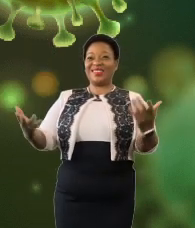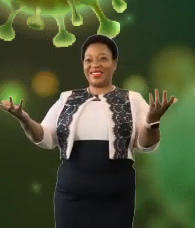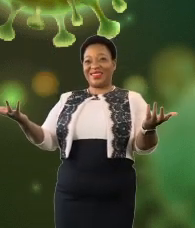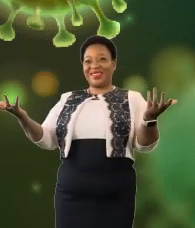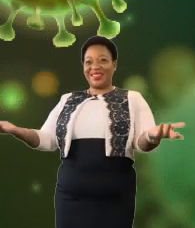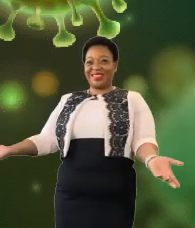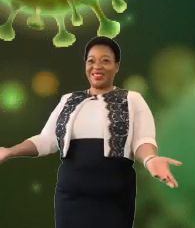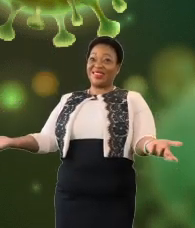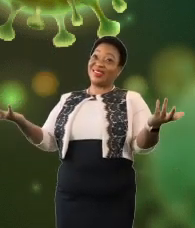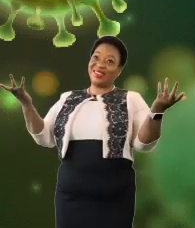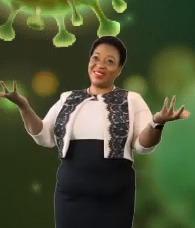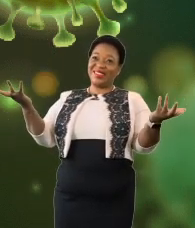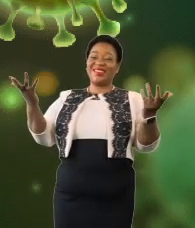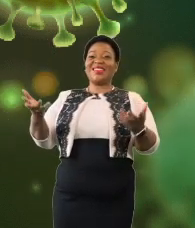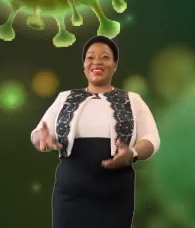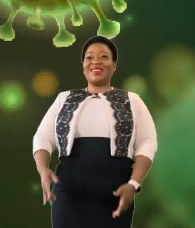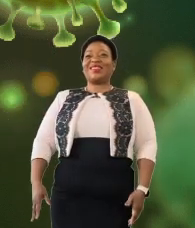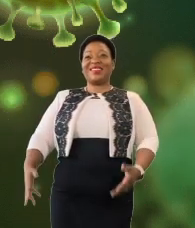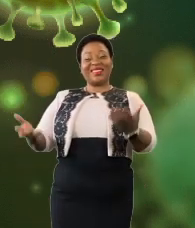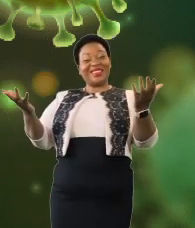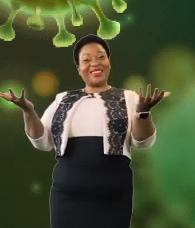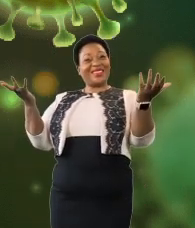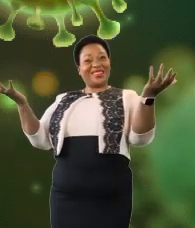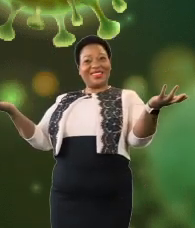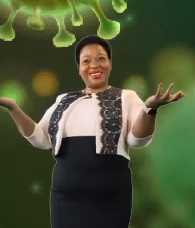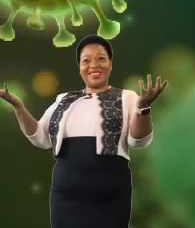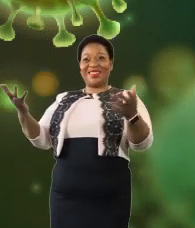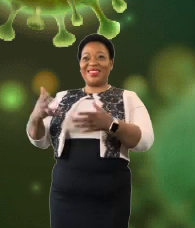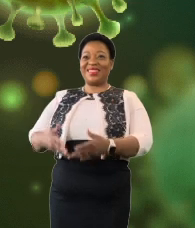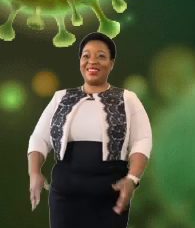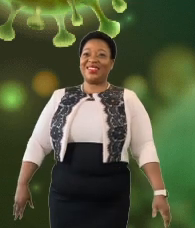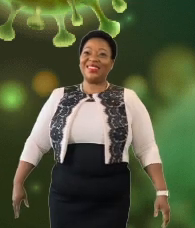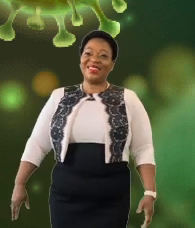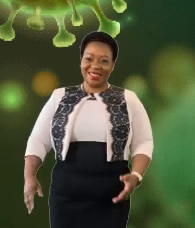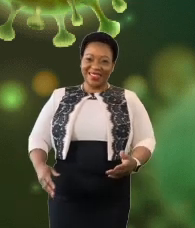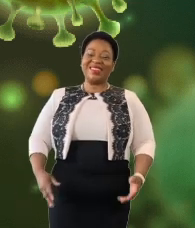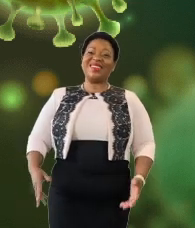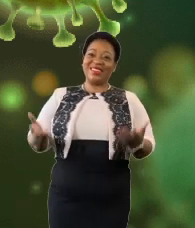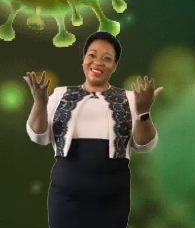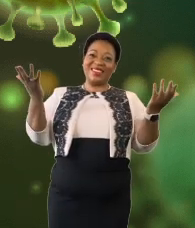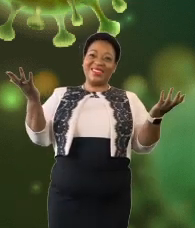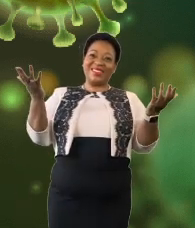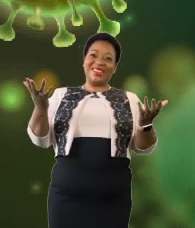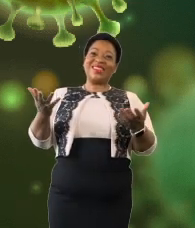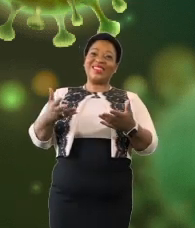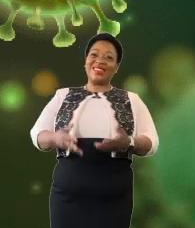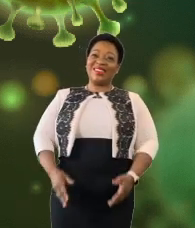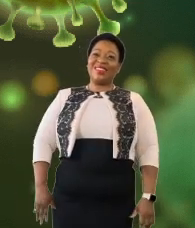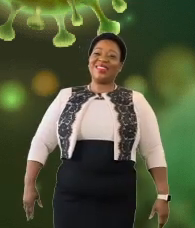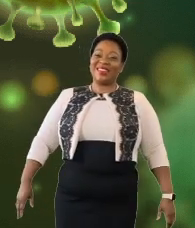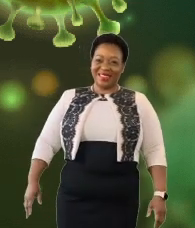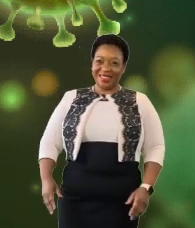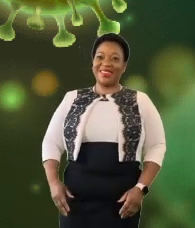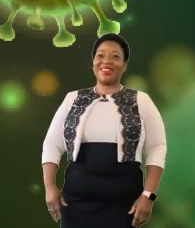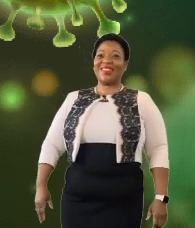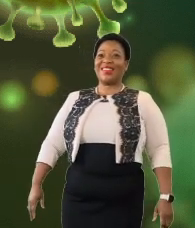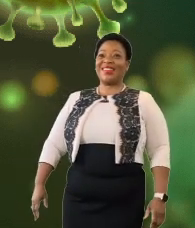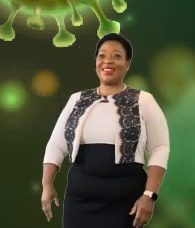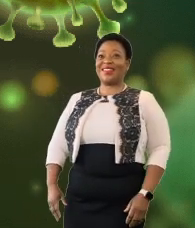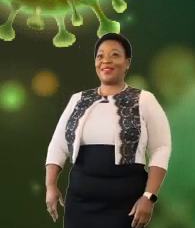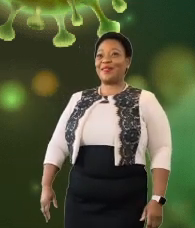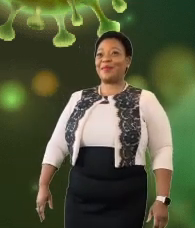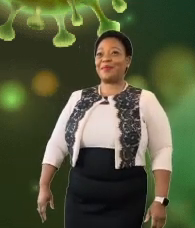be transgressing any of the regulations that have been set as precautionary measures for them to come back